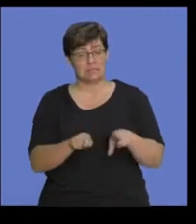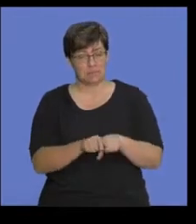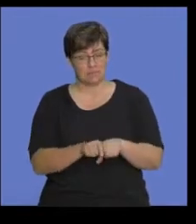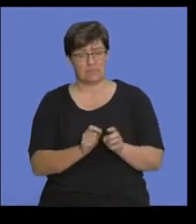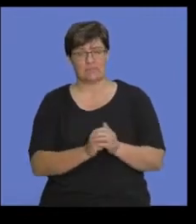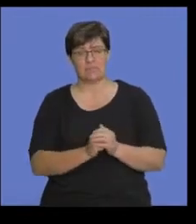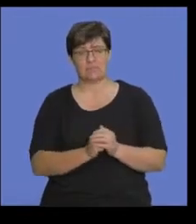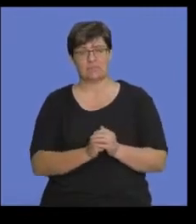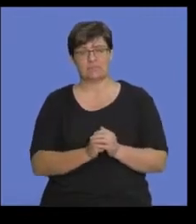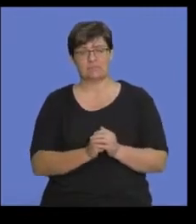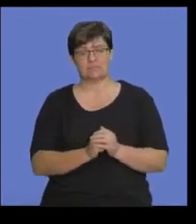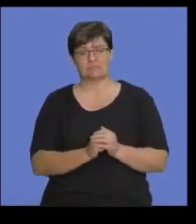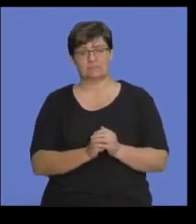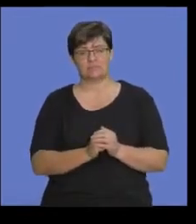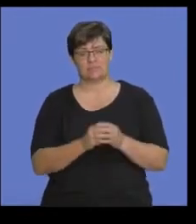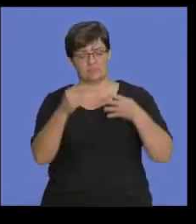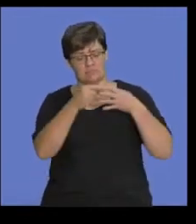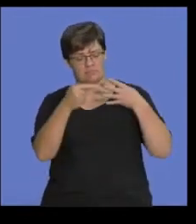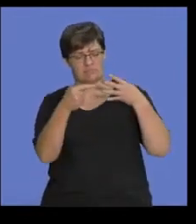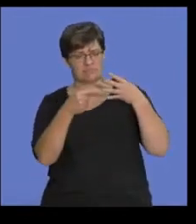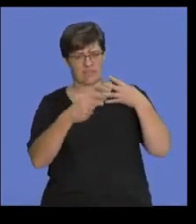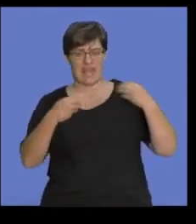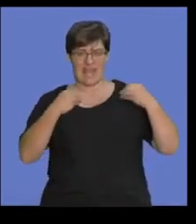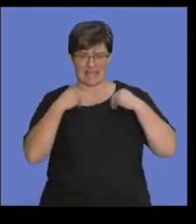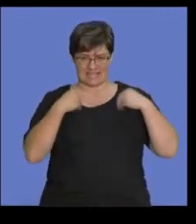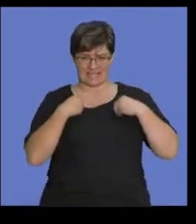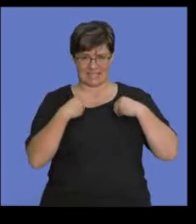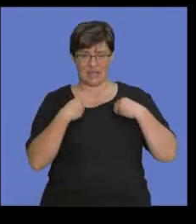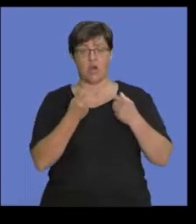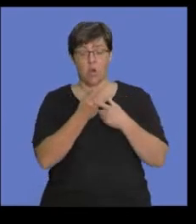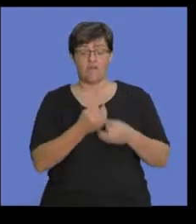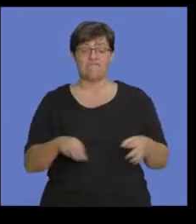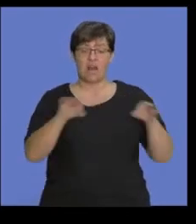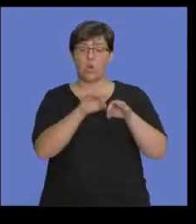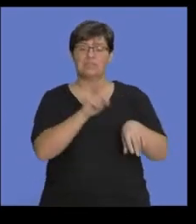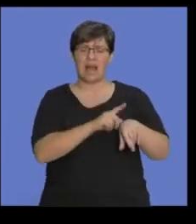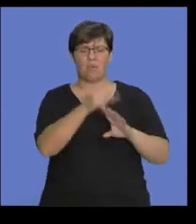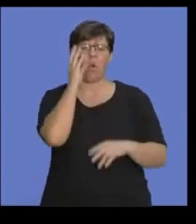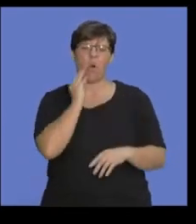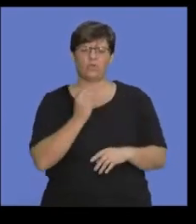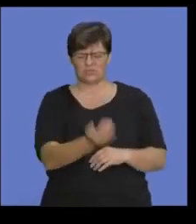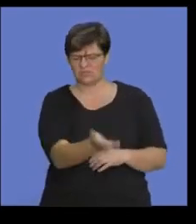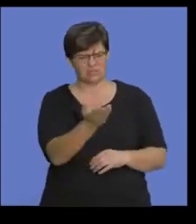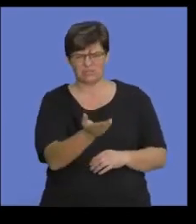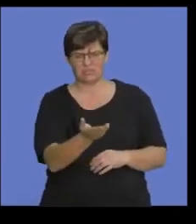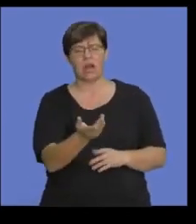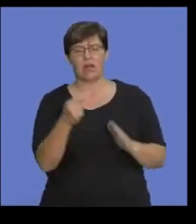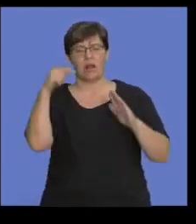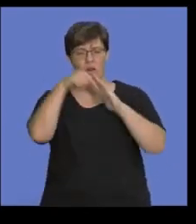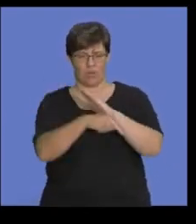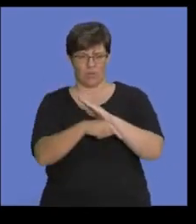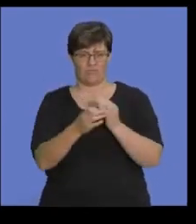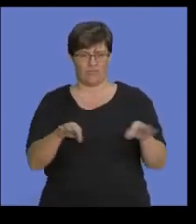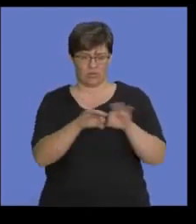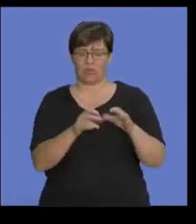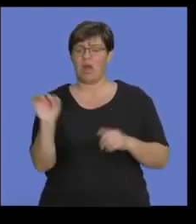Also, you need to remember that certain assets normally actually lose value over time. A car that I